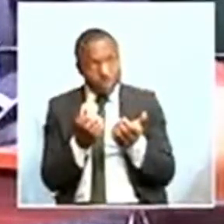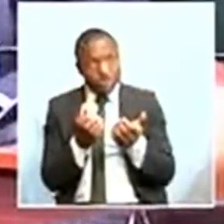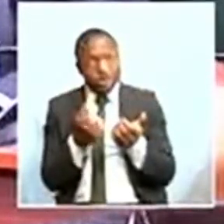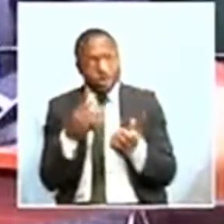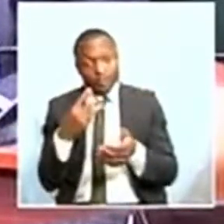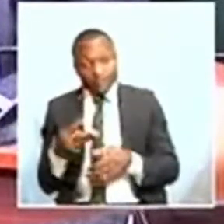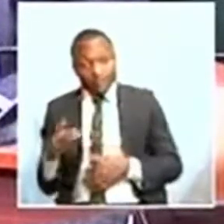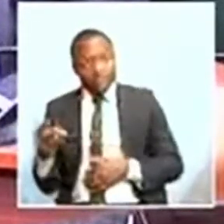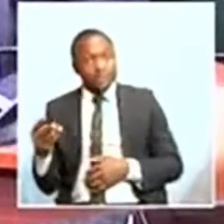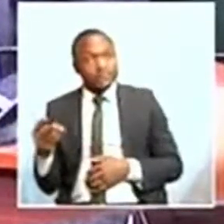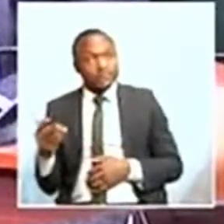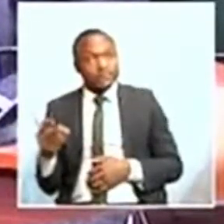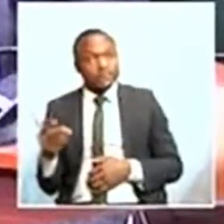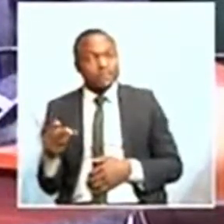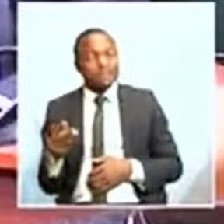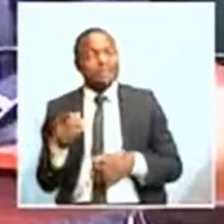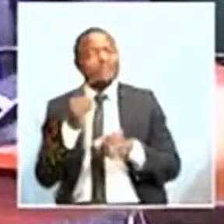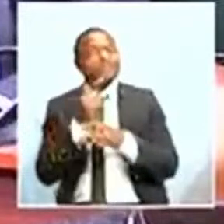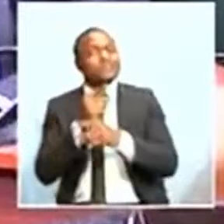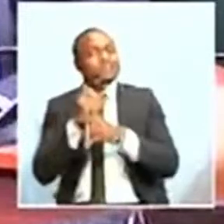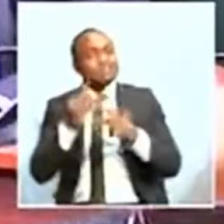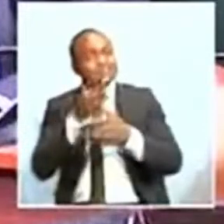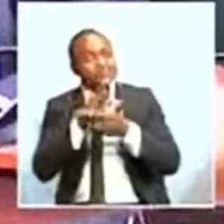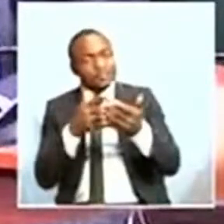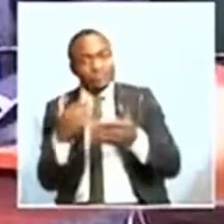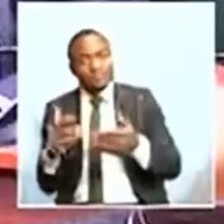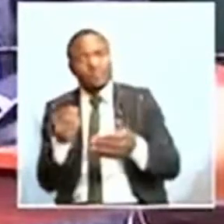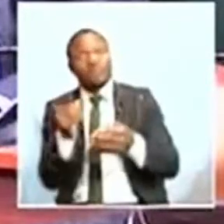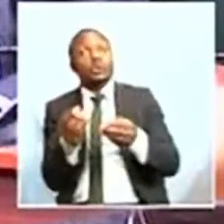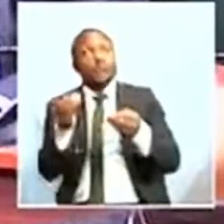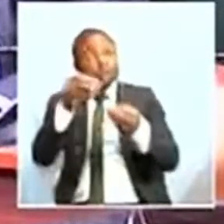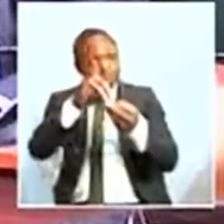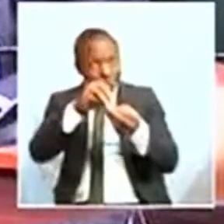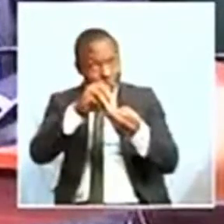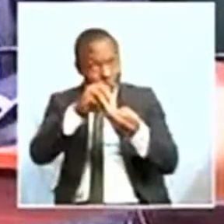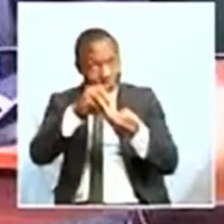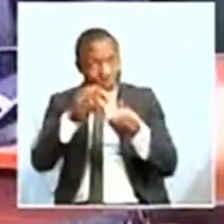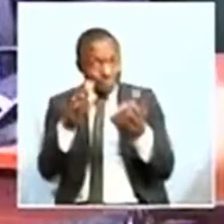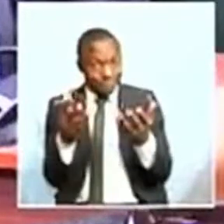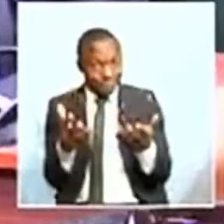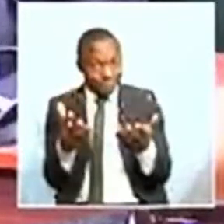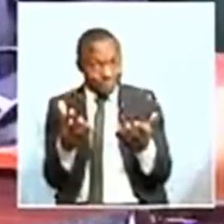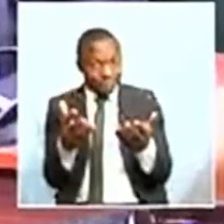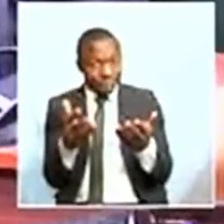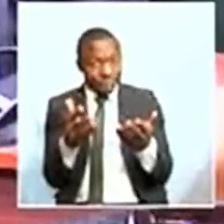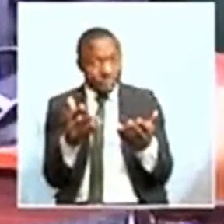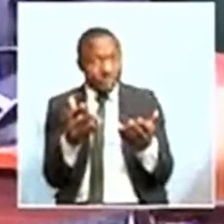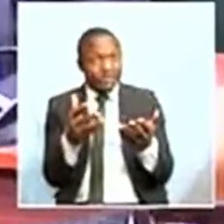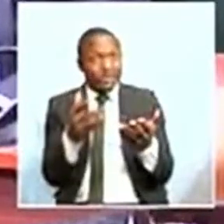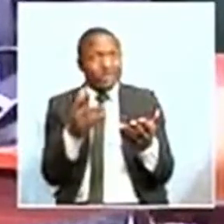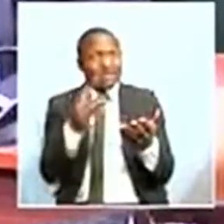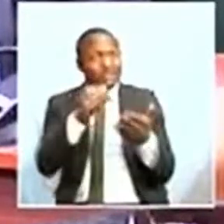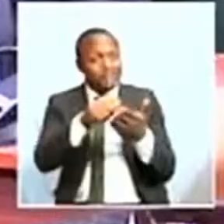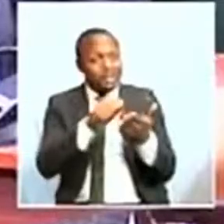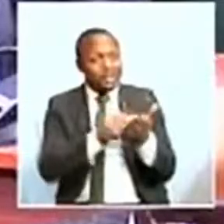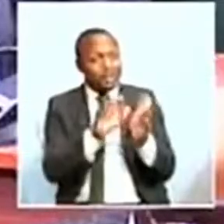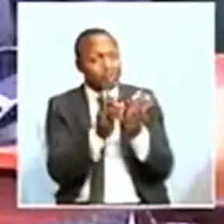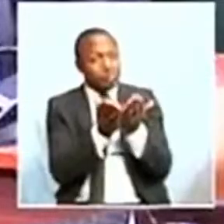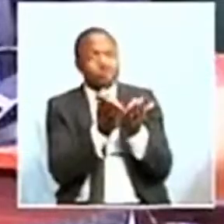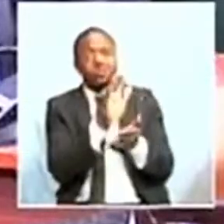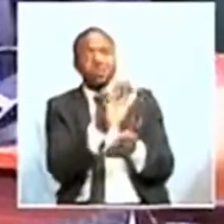materials and it is. It is just something that you add. All right? The textbooks that are already there are